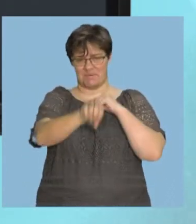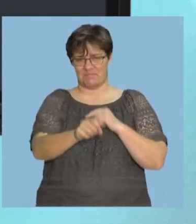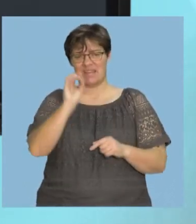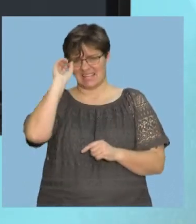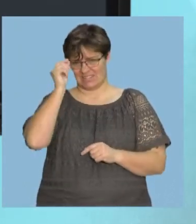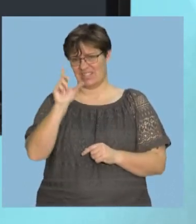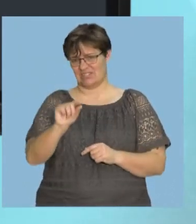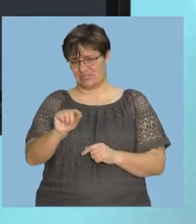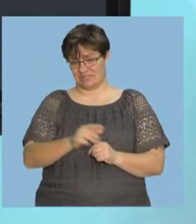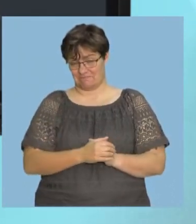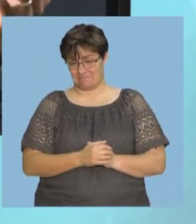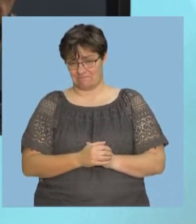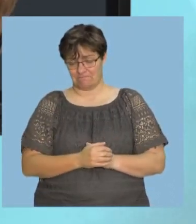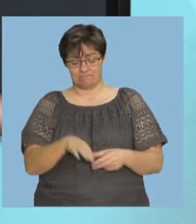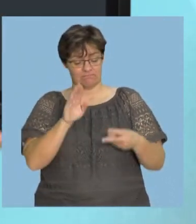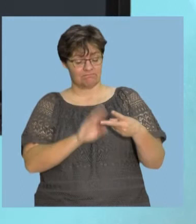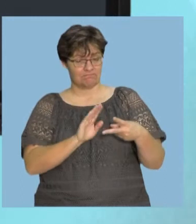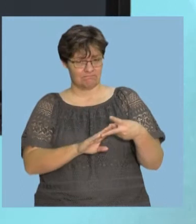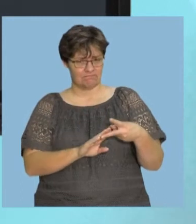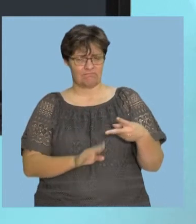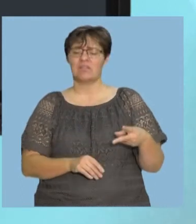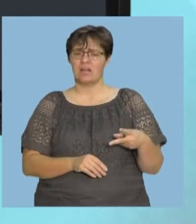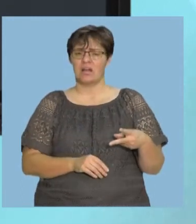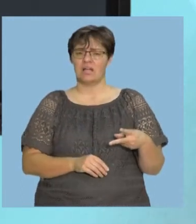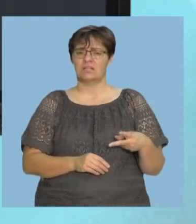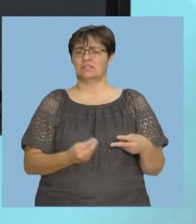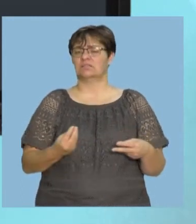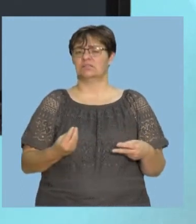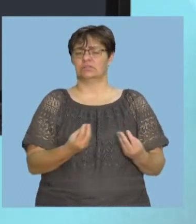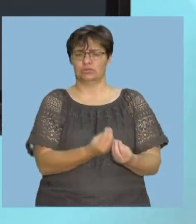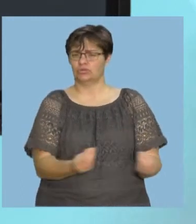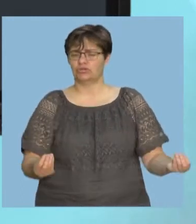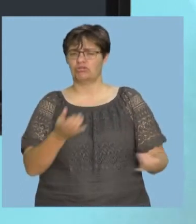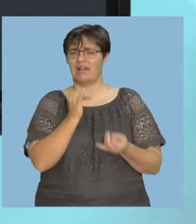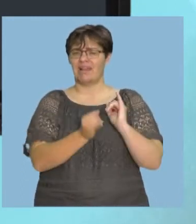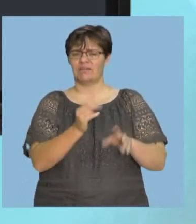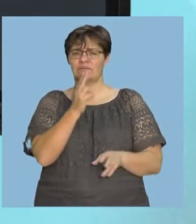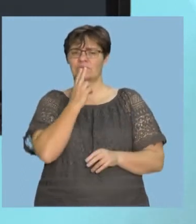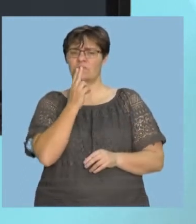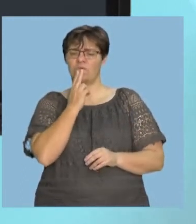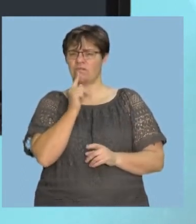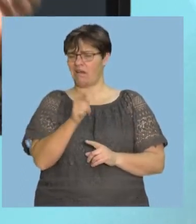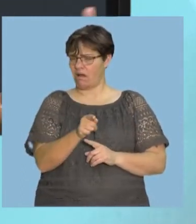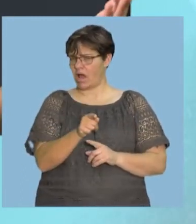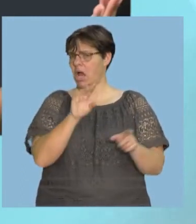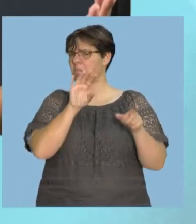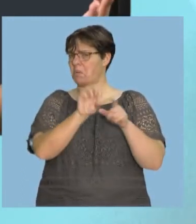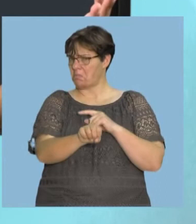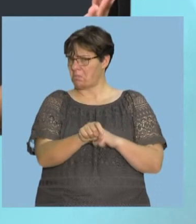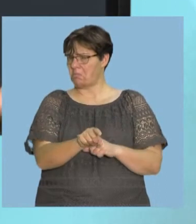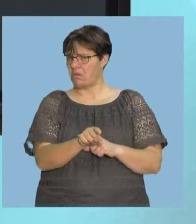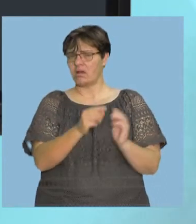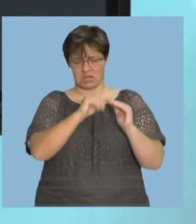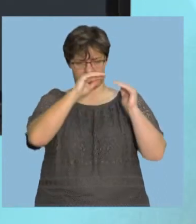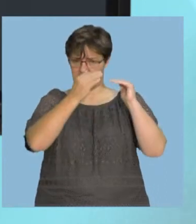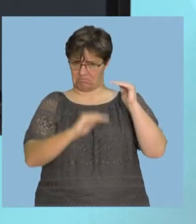the second problem was the smoking amongst young people. Okay, so we can see that it's really